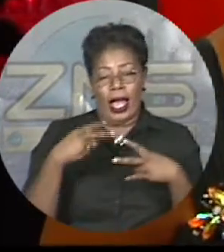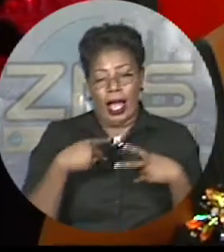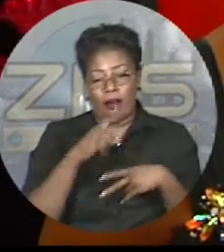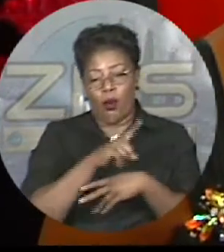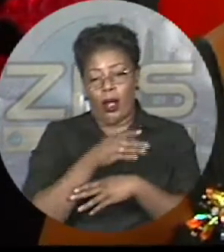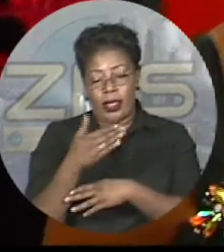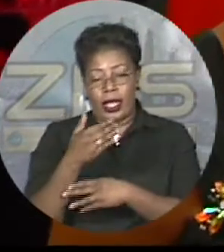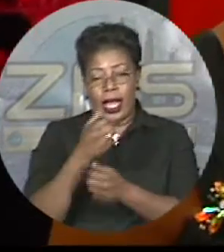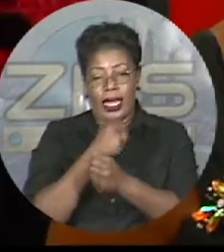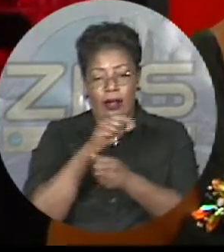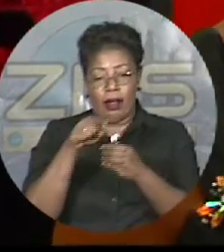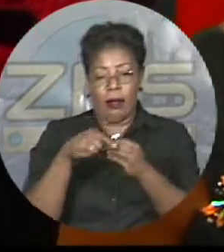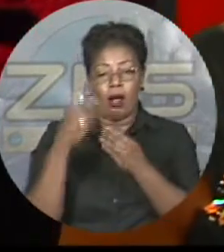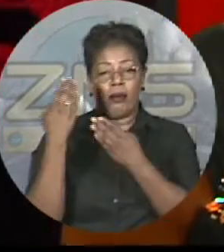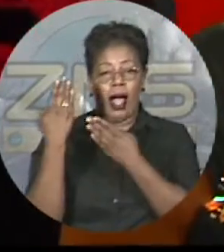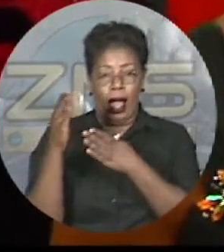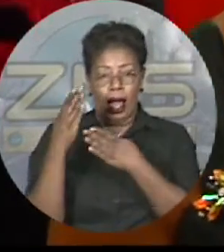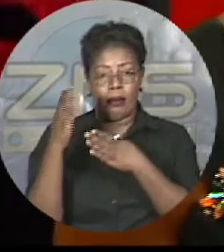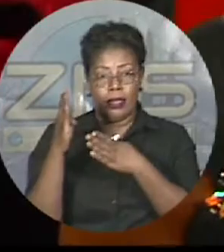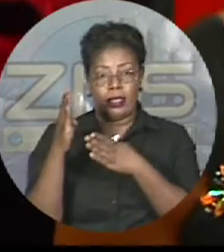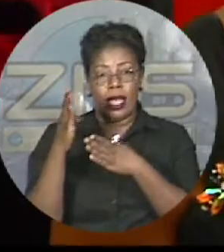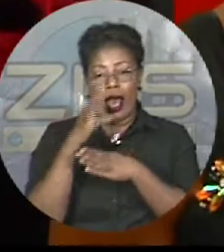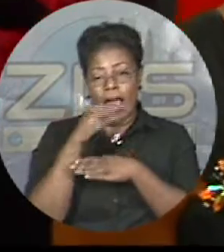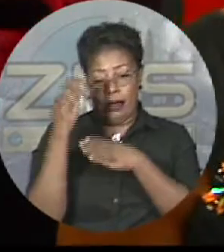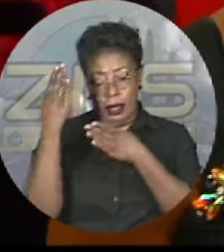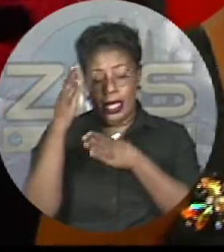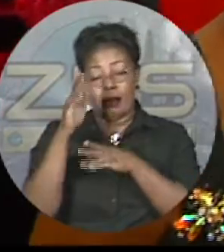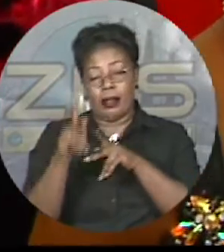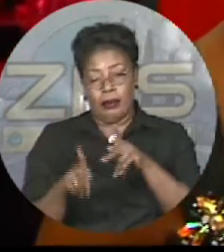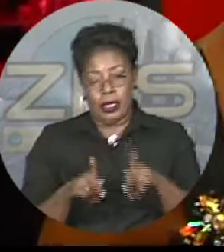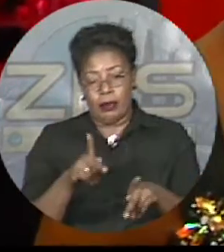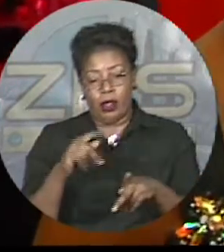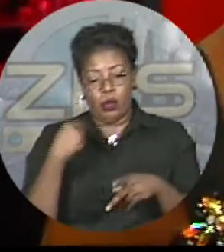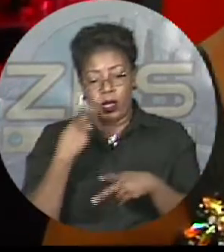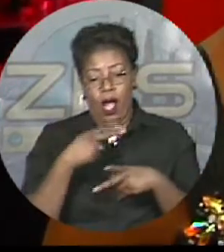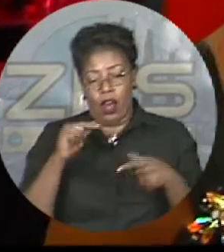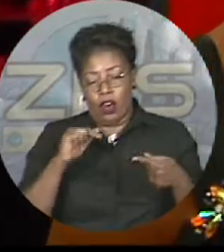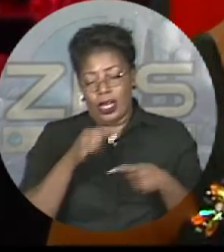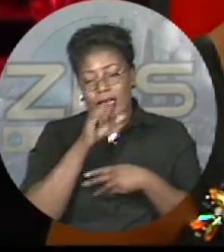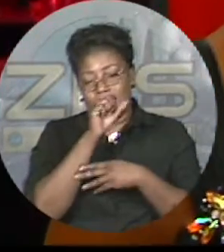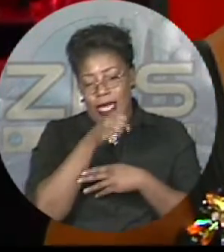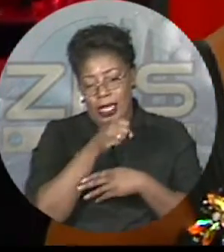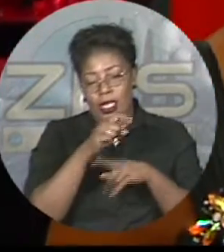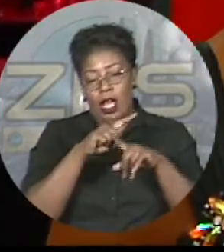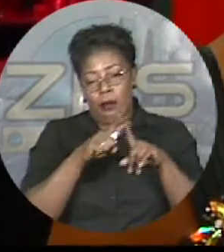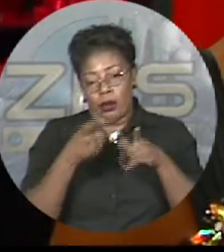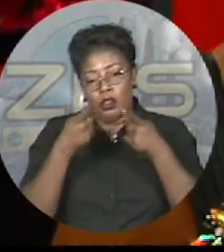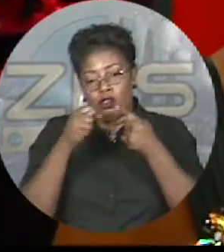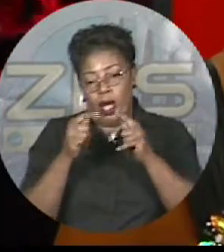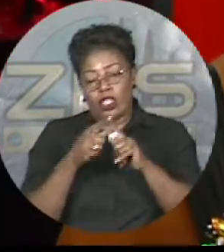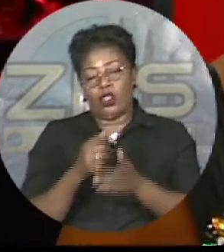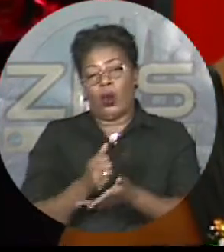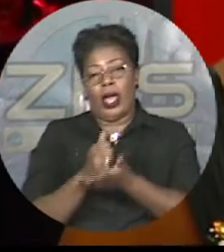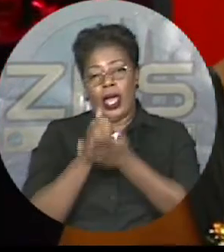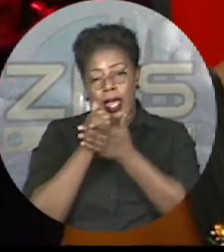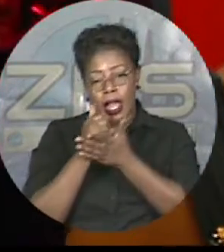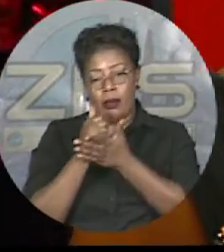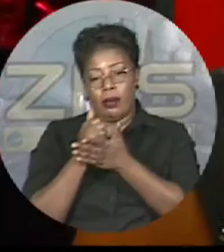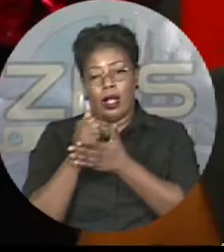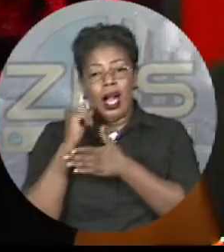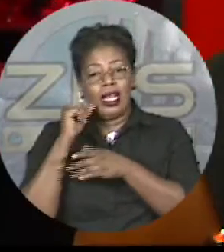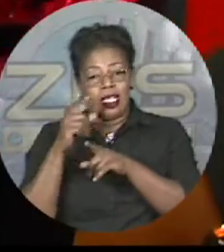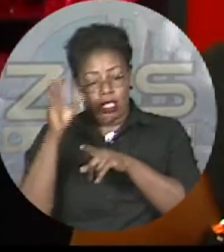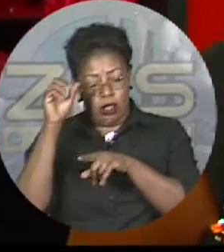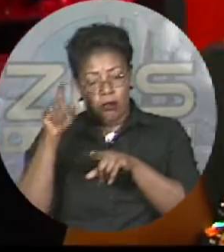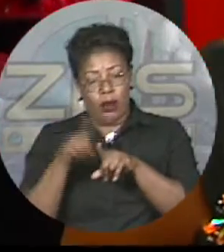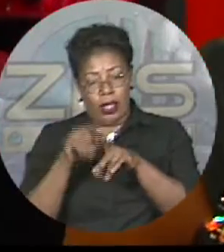I love about the Bahamas and the Bahamian people, although we are hurting, we will still try our best to help our sisters and brothers